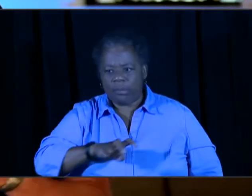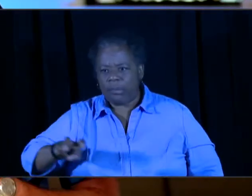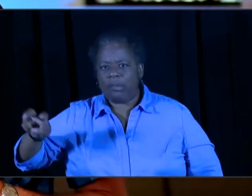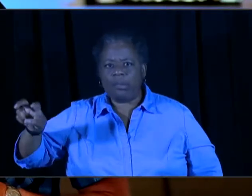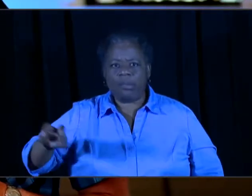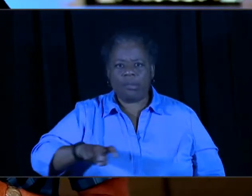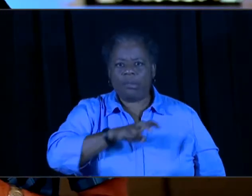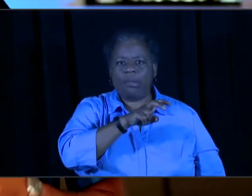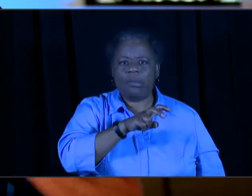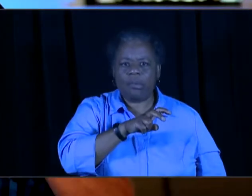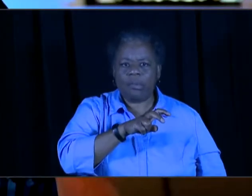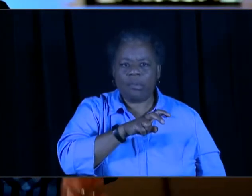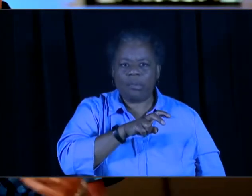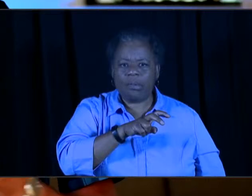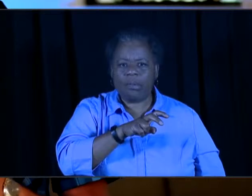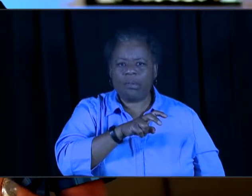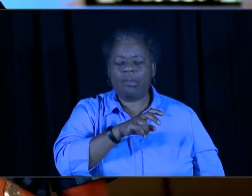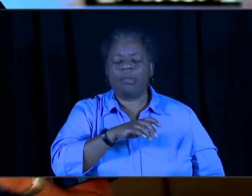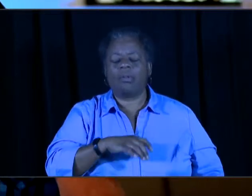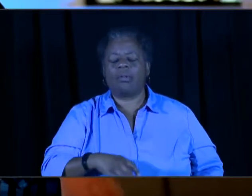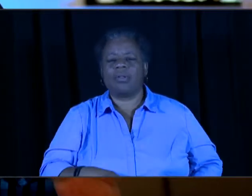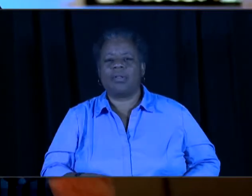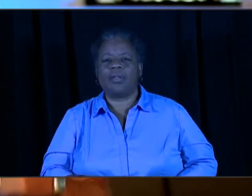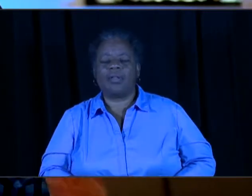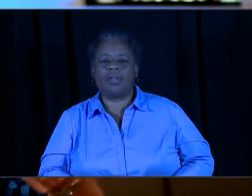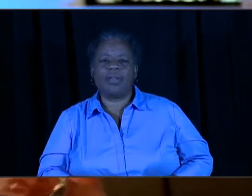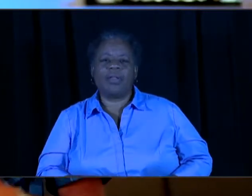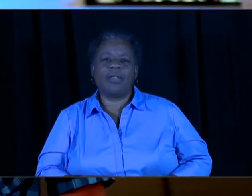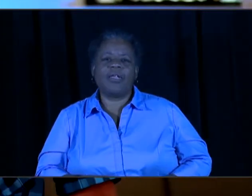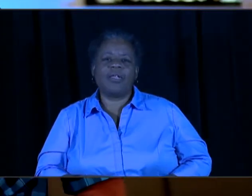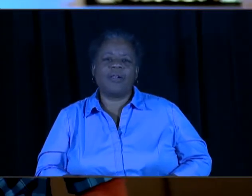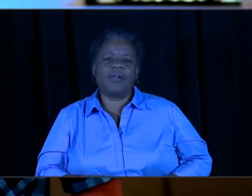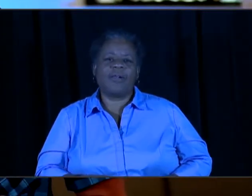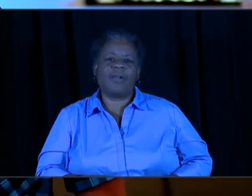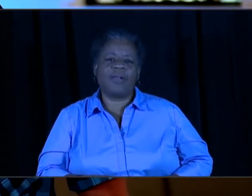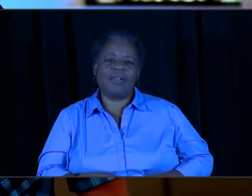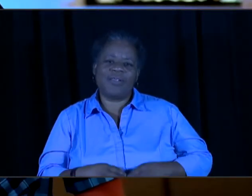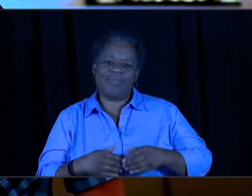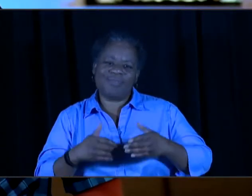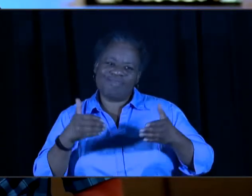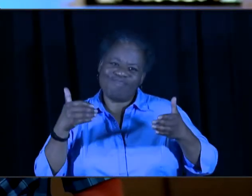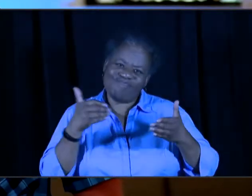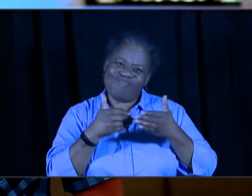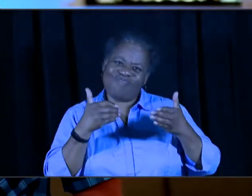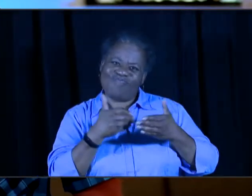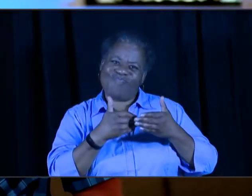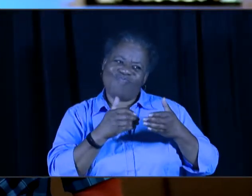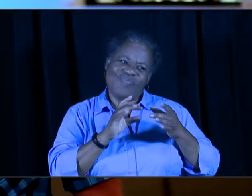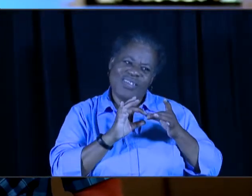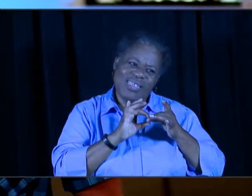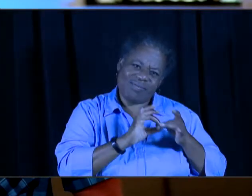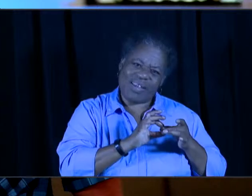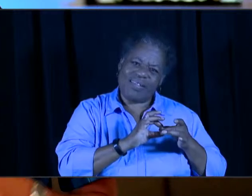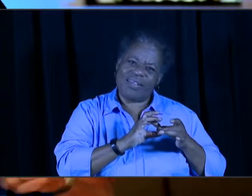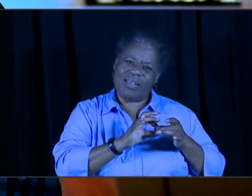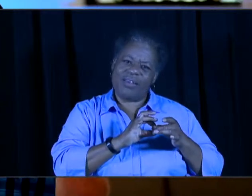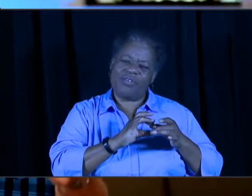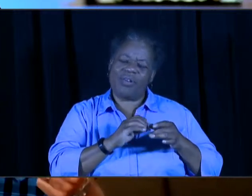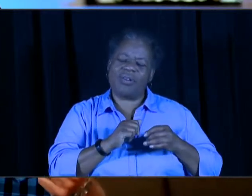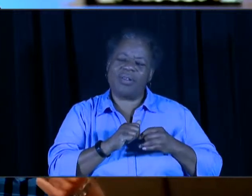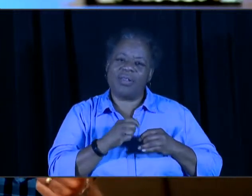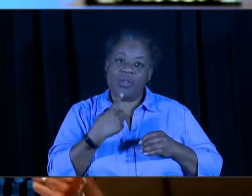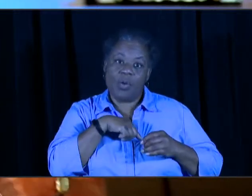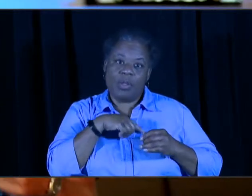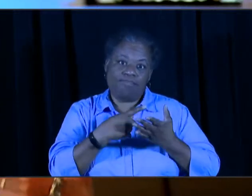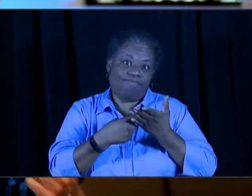as they make this journey back and forth, as they make their journey towards some kind of reconciliation. So we'll talk